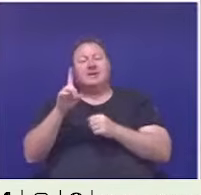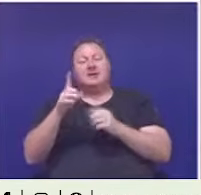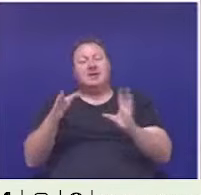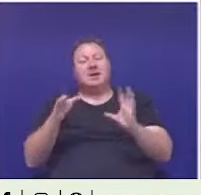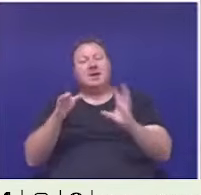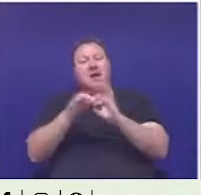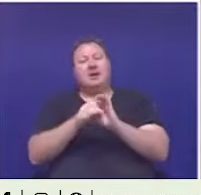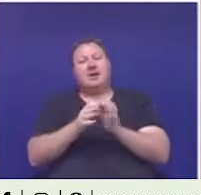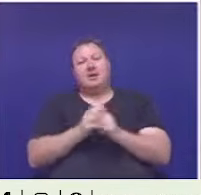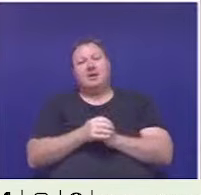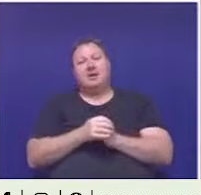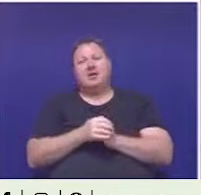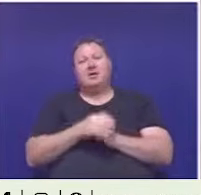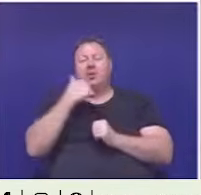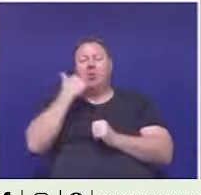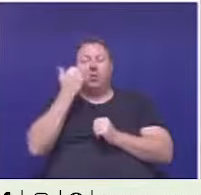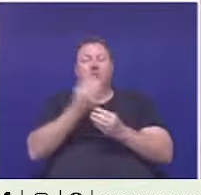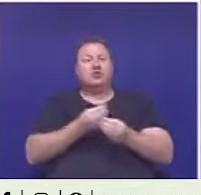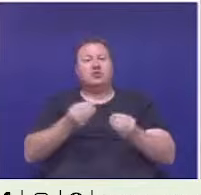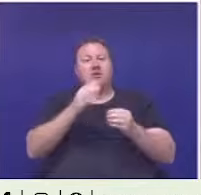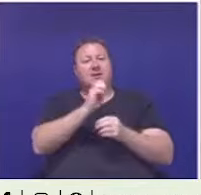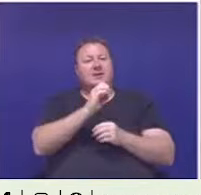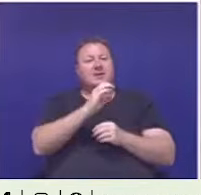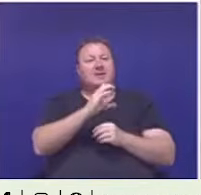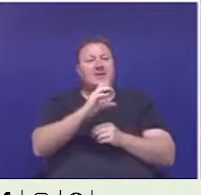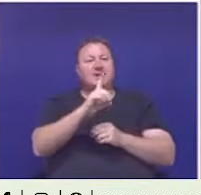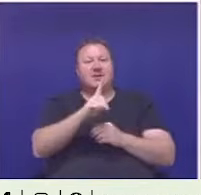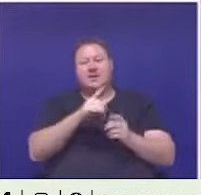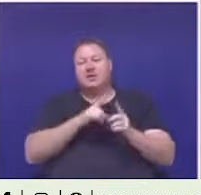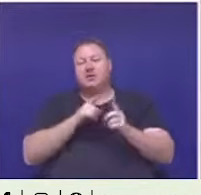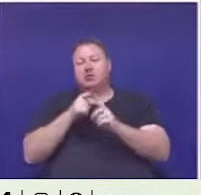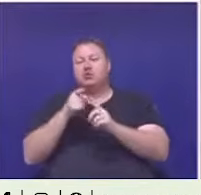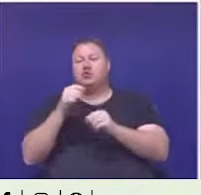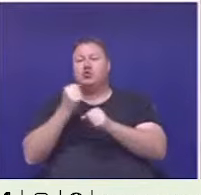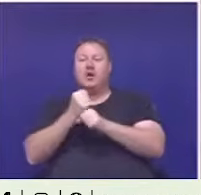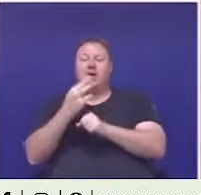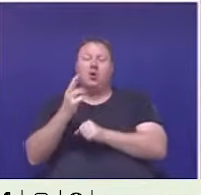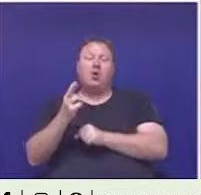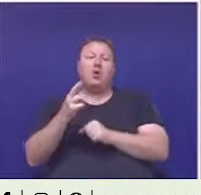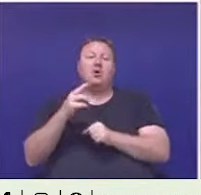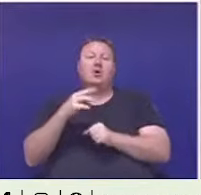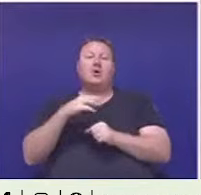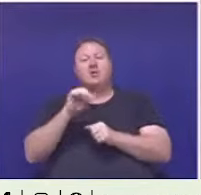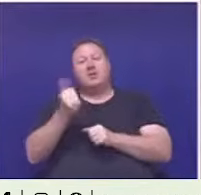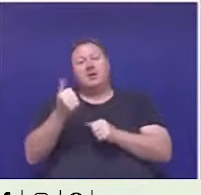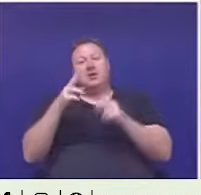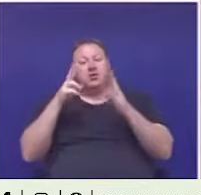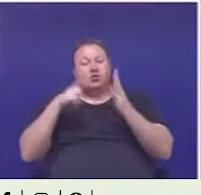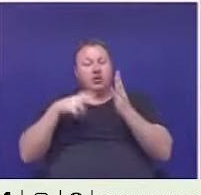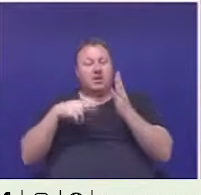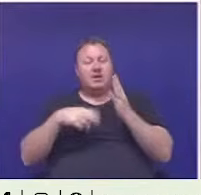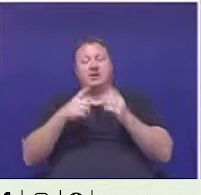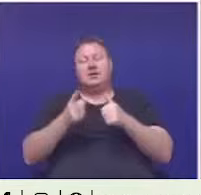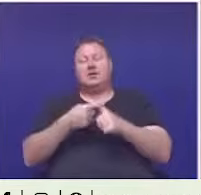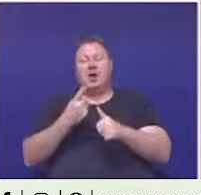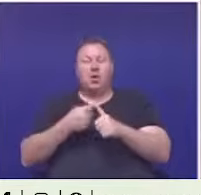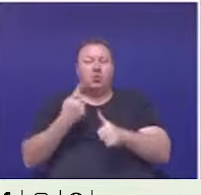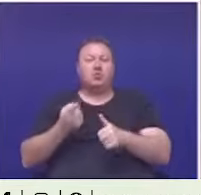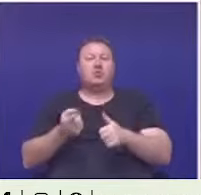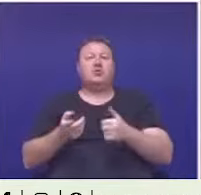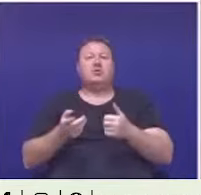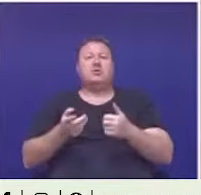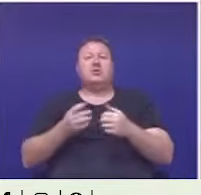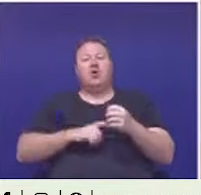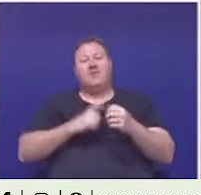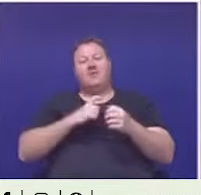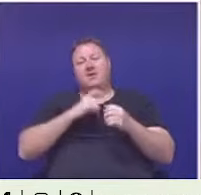want children to come from ECD straight into grade R and therefore being able to read and count confidently in